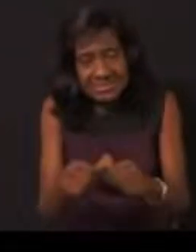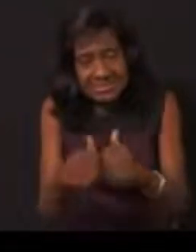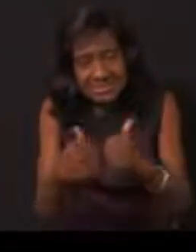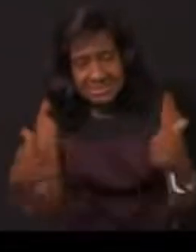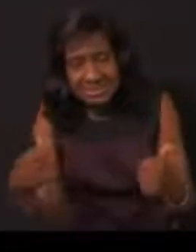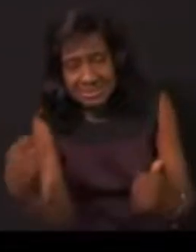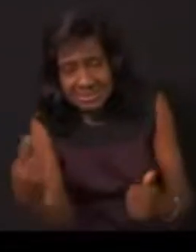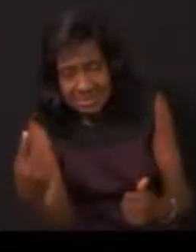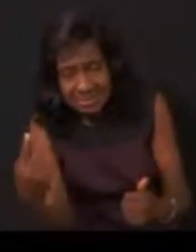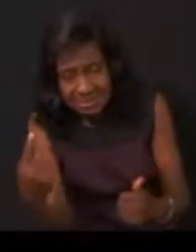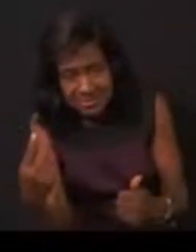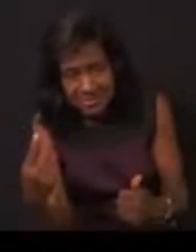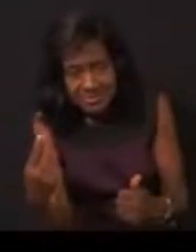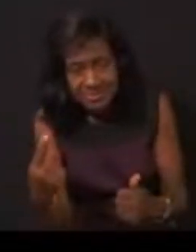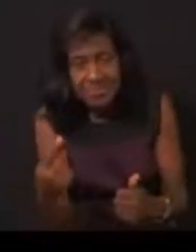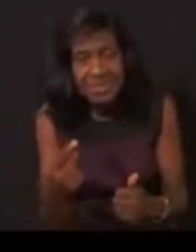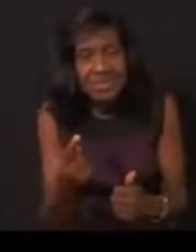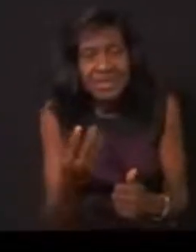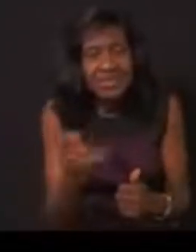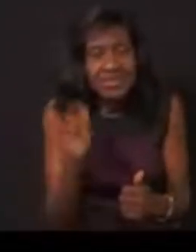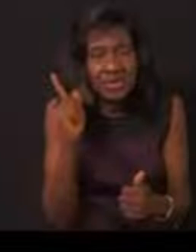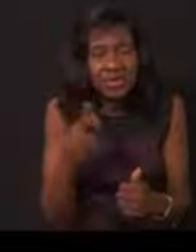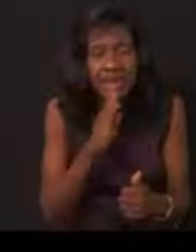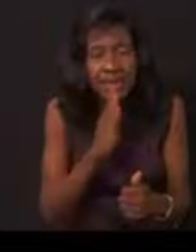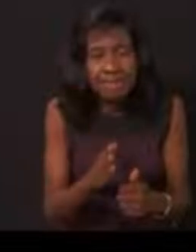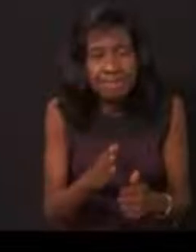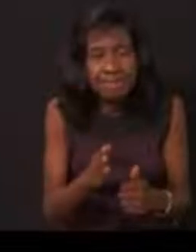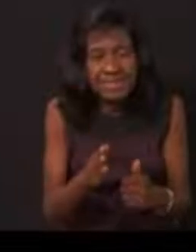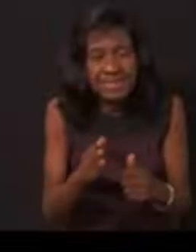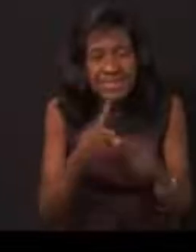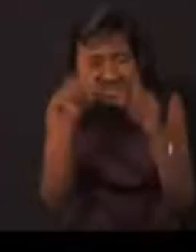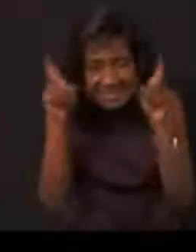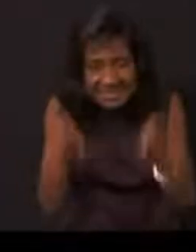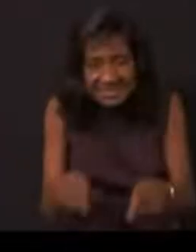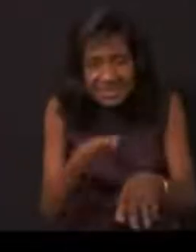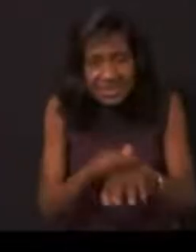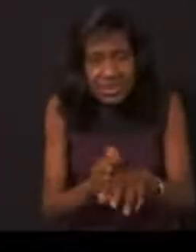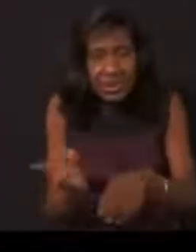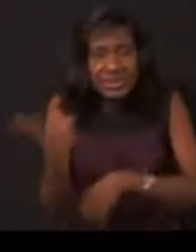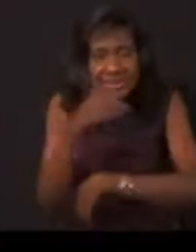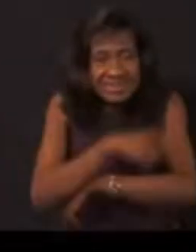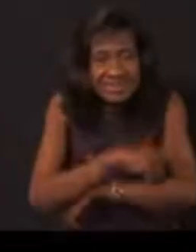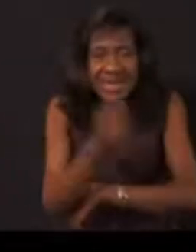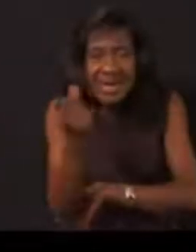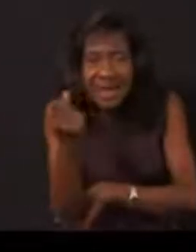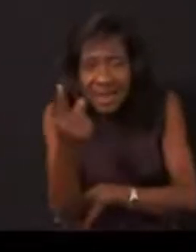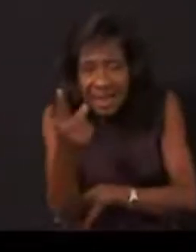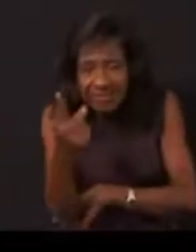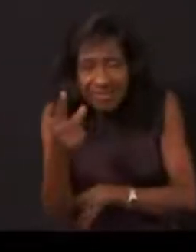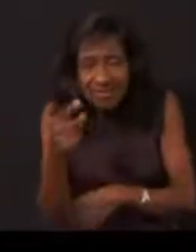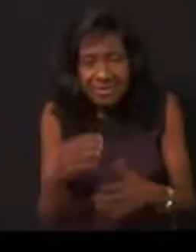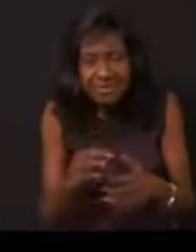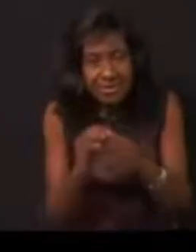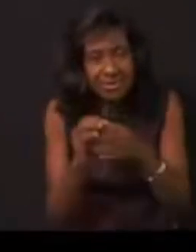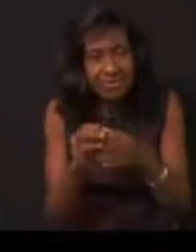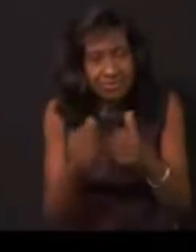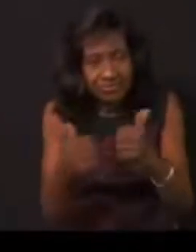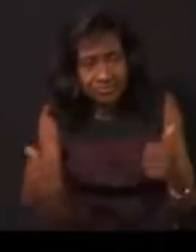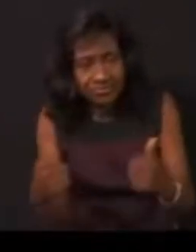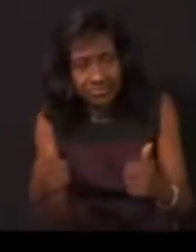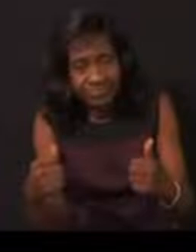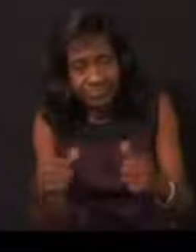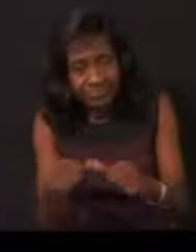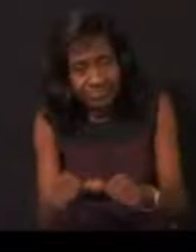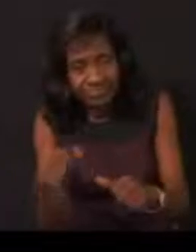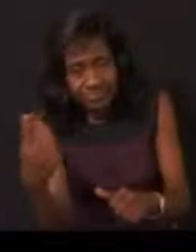by themselves are to be tested on day 11 of isolation and will be released